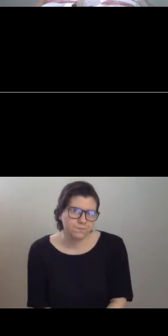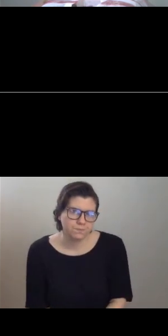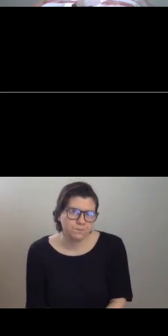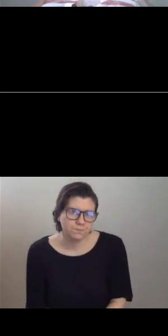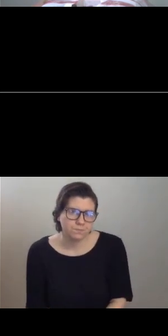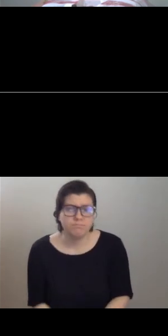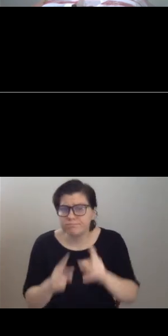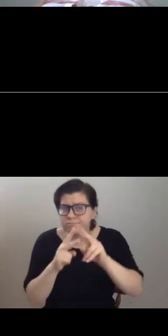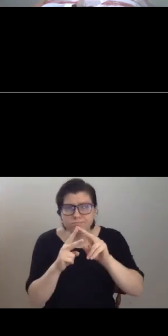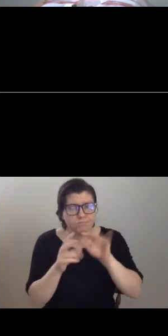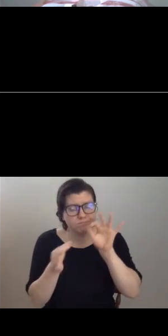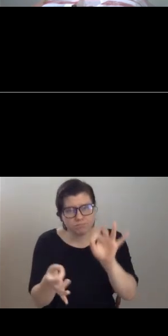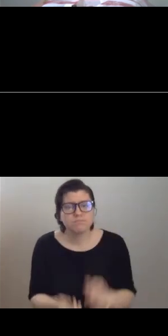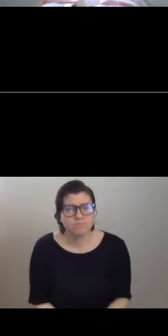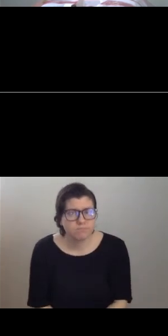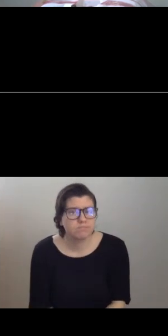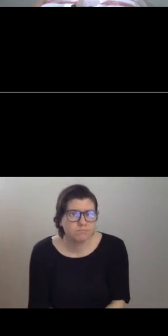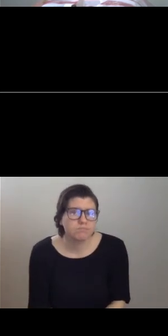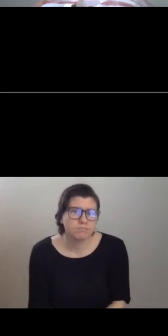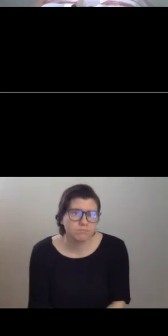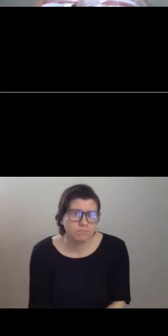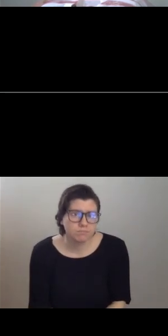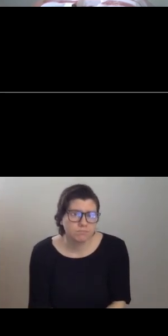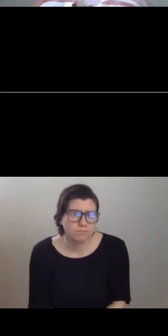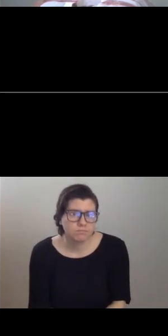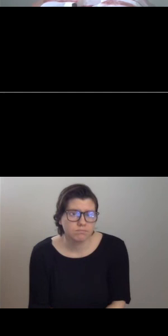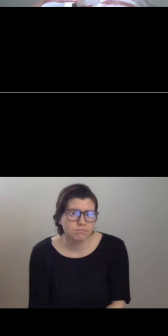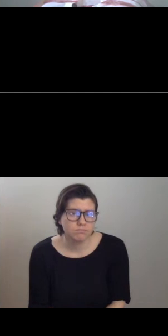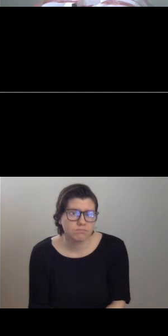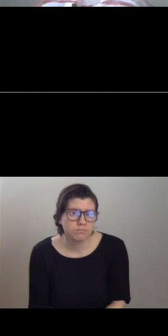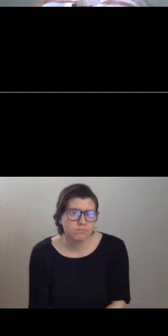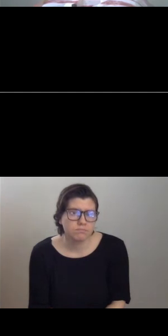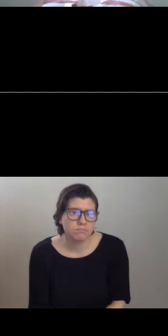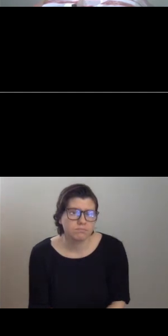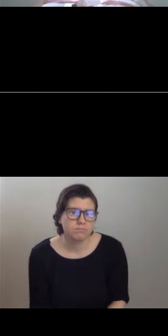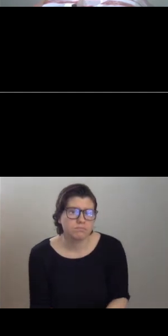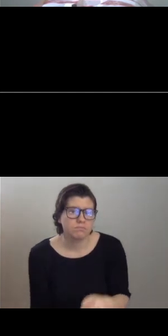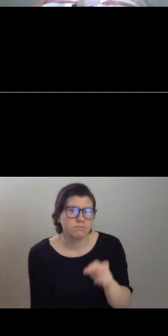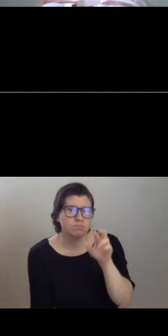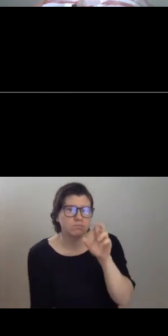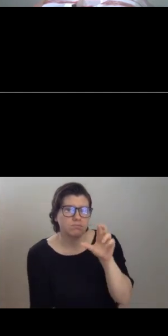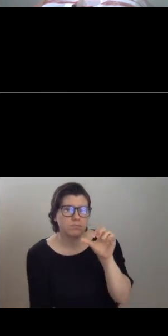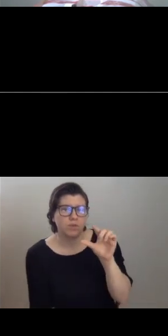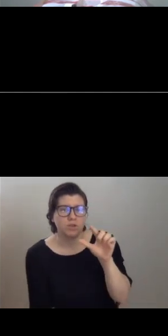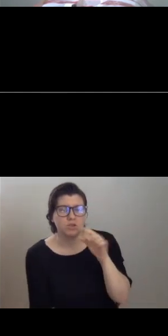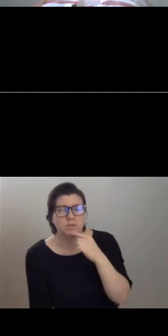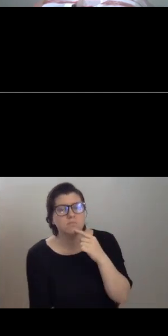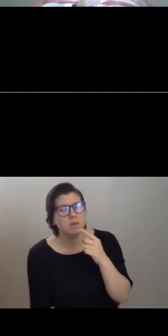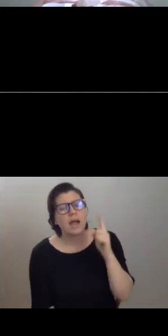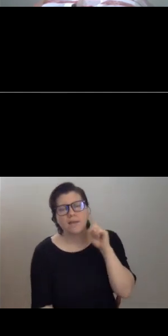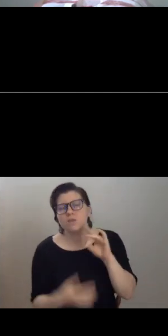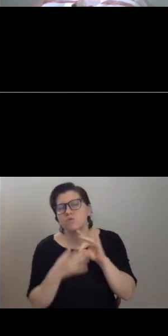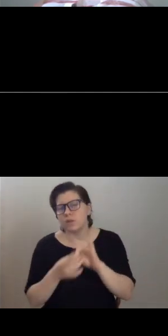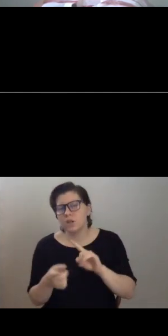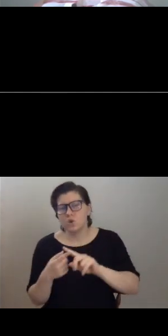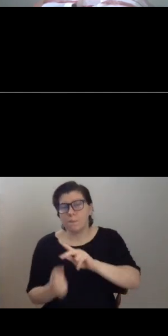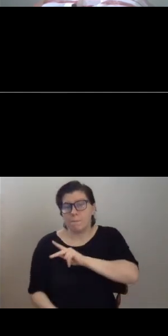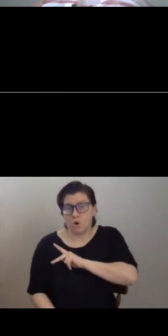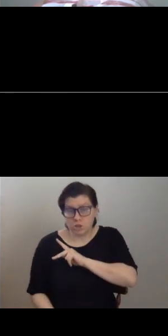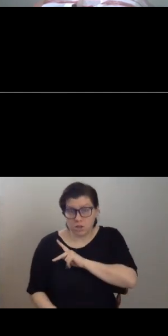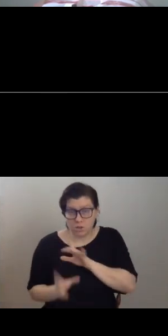way works, I believe. Okay, great. And I think kind of relating it back to the personal stories seems to